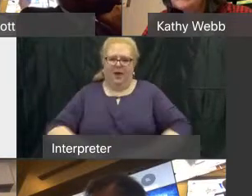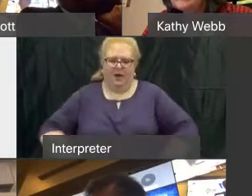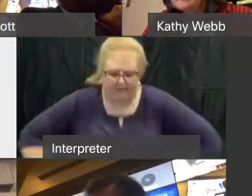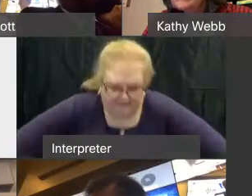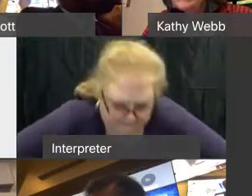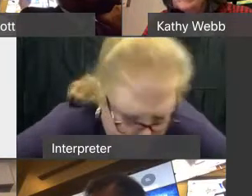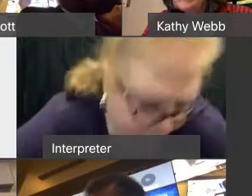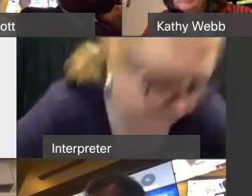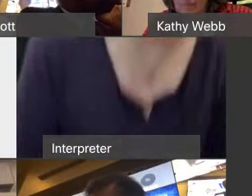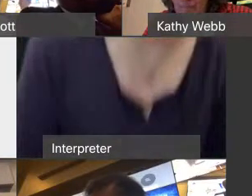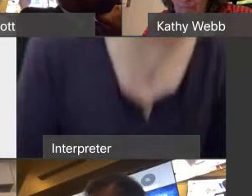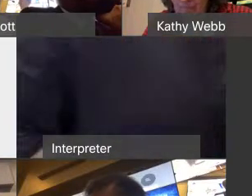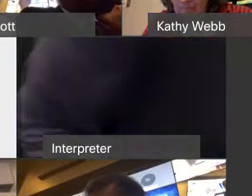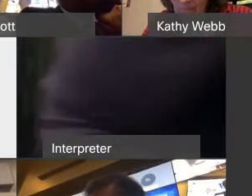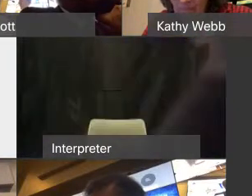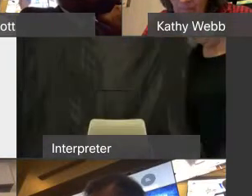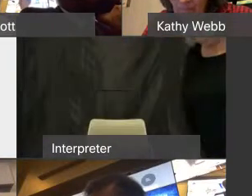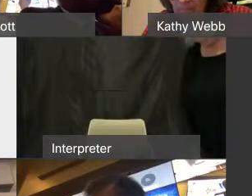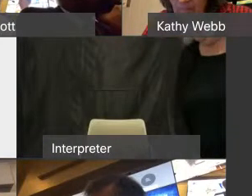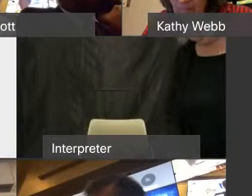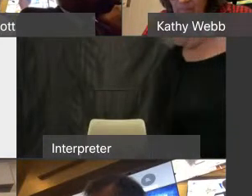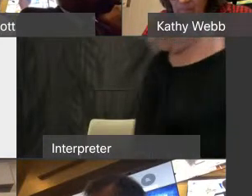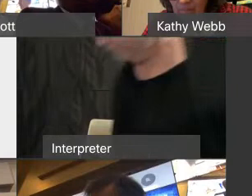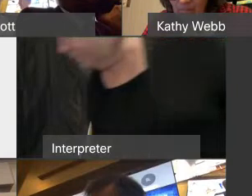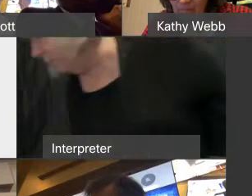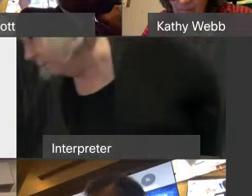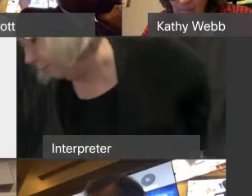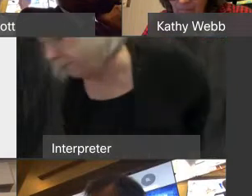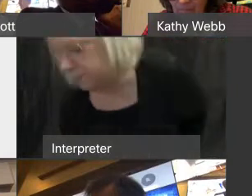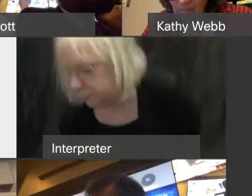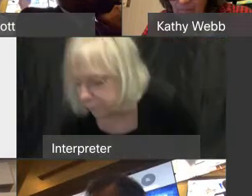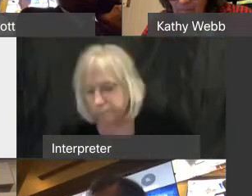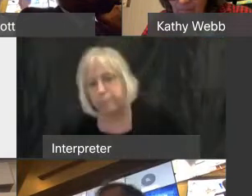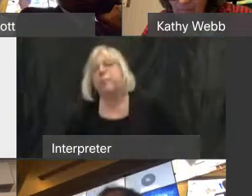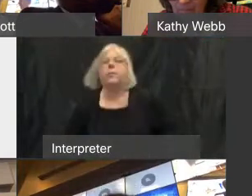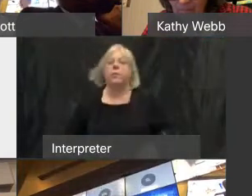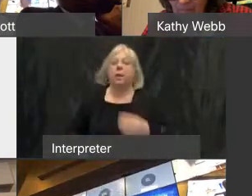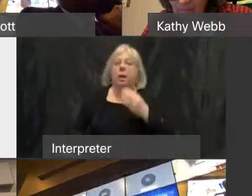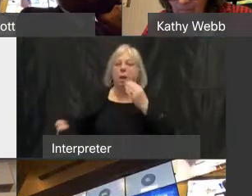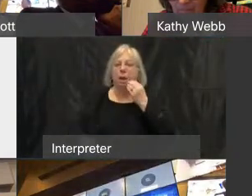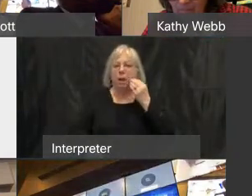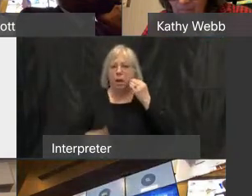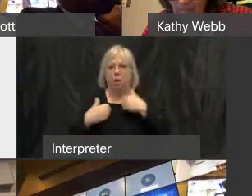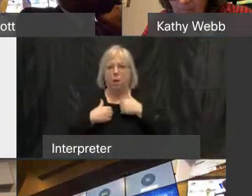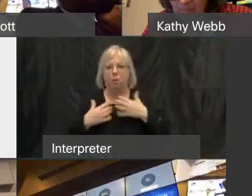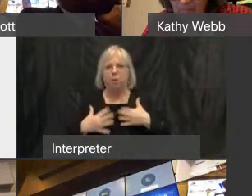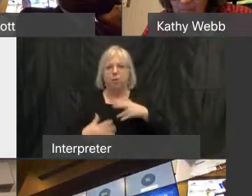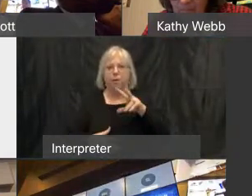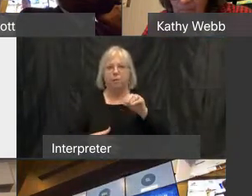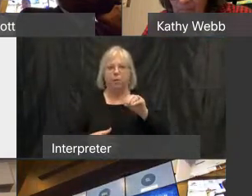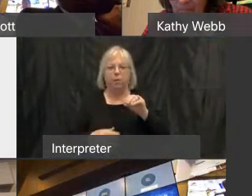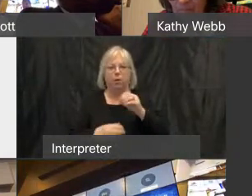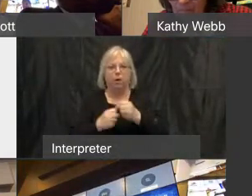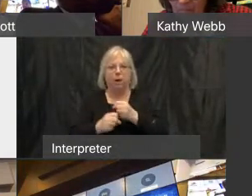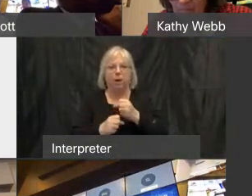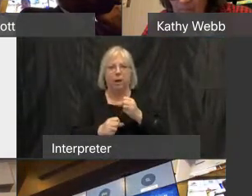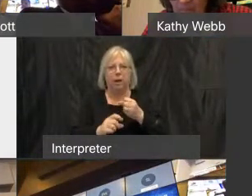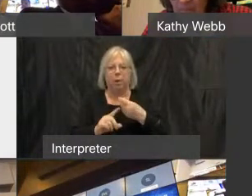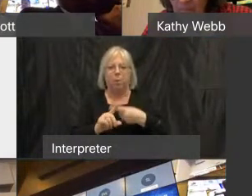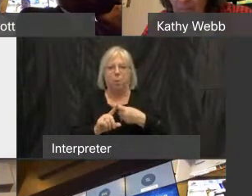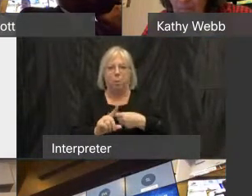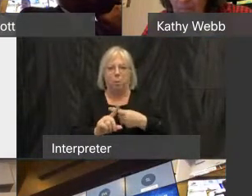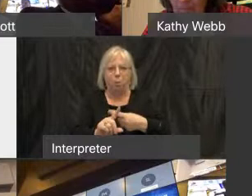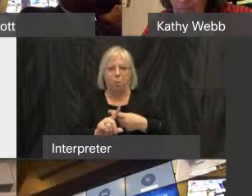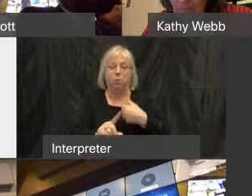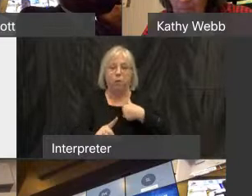have a legitimate argument, I feel, because they have a 30-year mortgage. They can't pick up and move. But somebody living in an apartment, they can move in